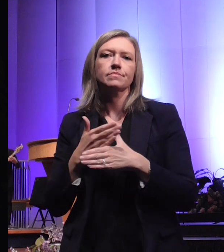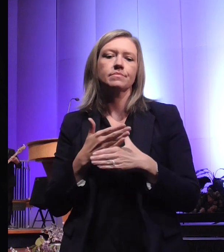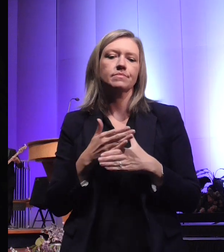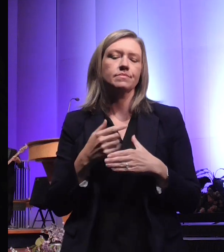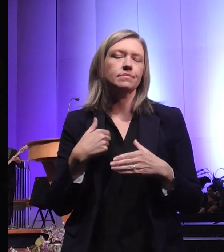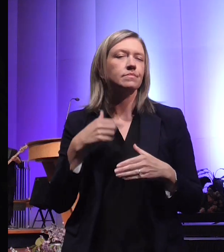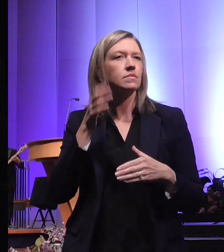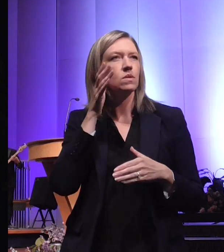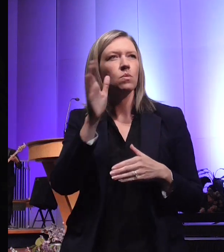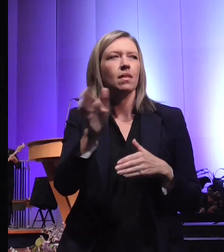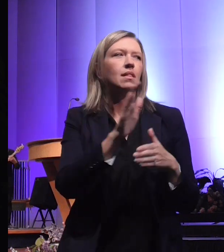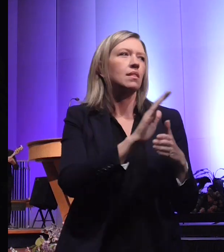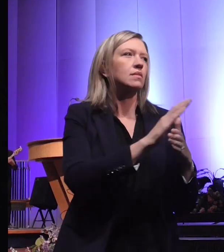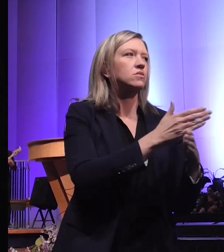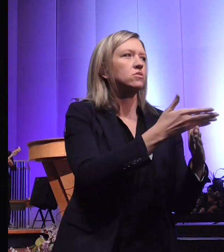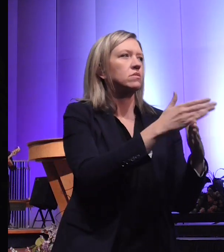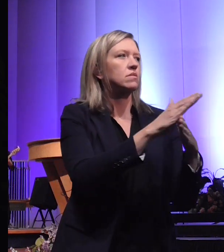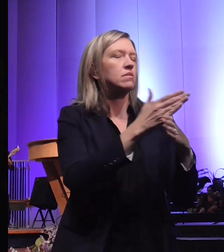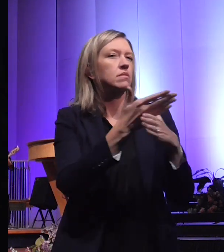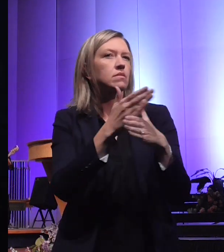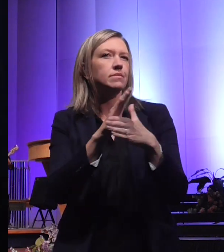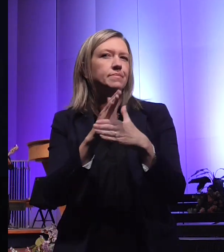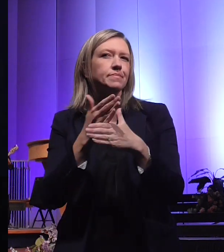share, I will